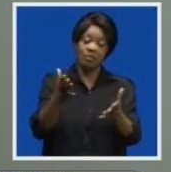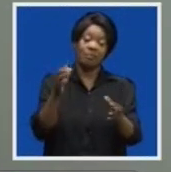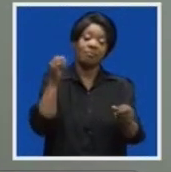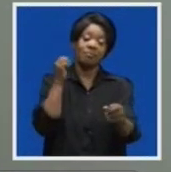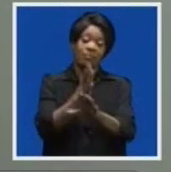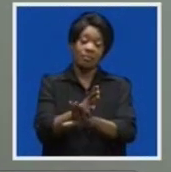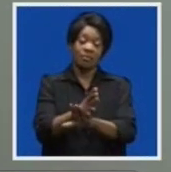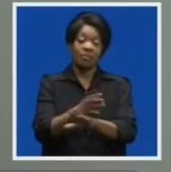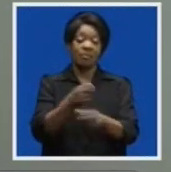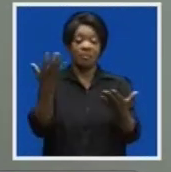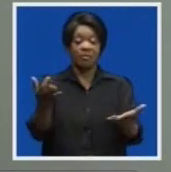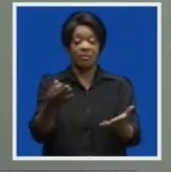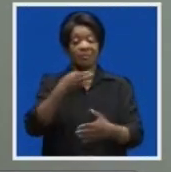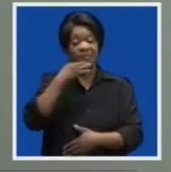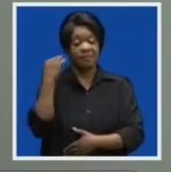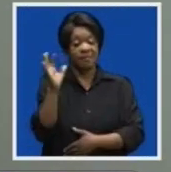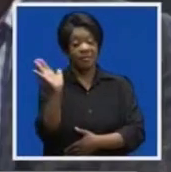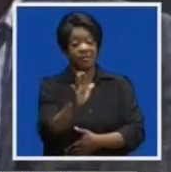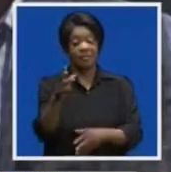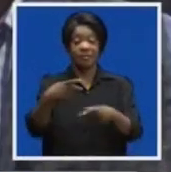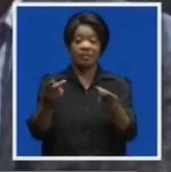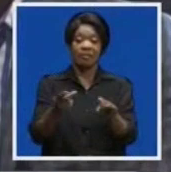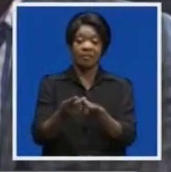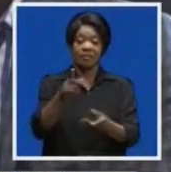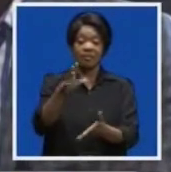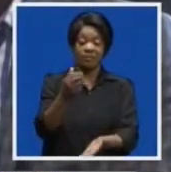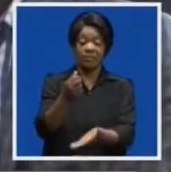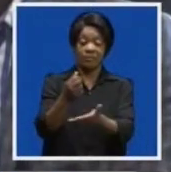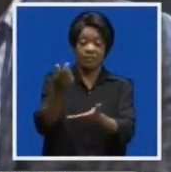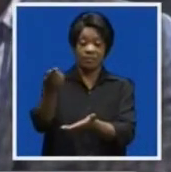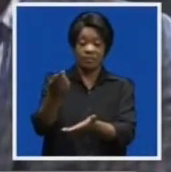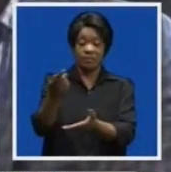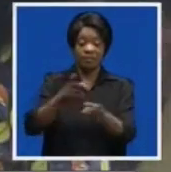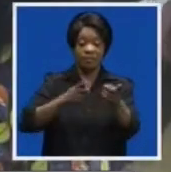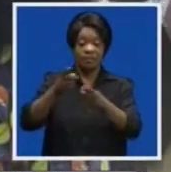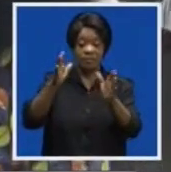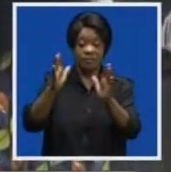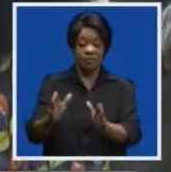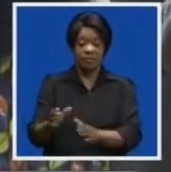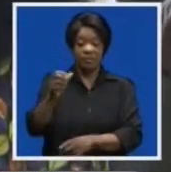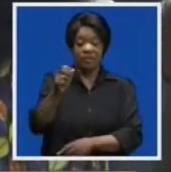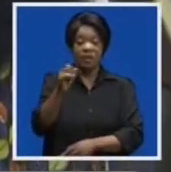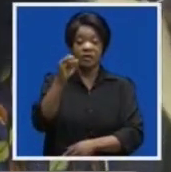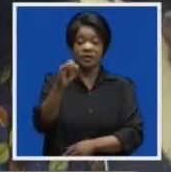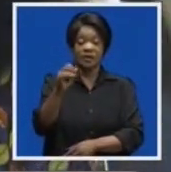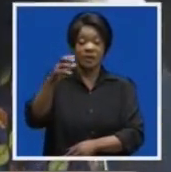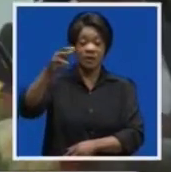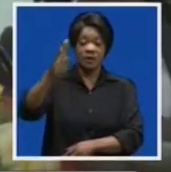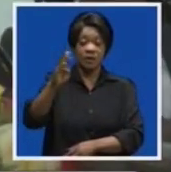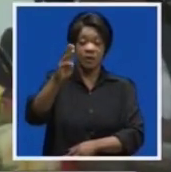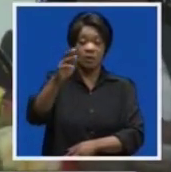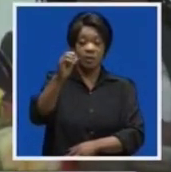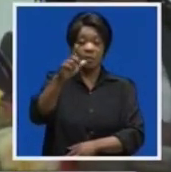go to the farms. We are only remaining with 6%. District Health Director Riches Sibwalo briefed the First Lady on